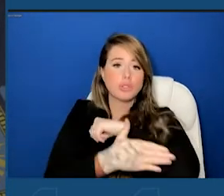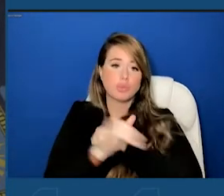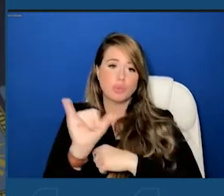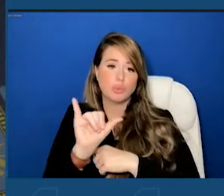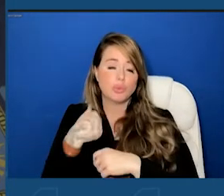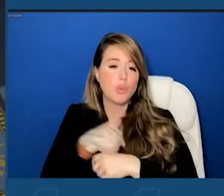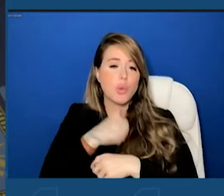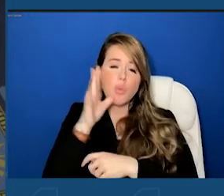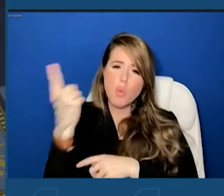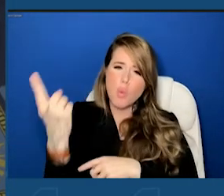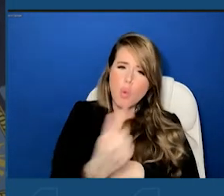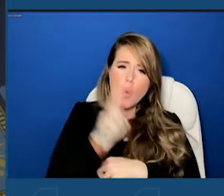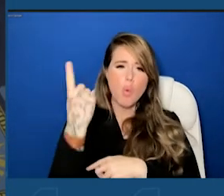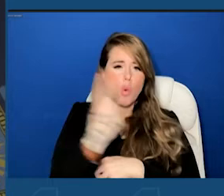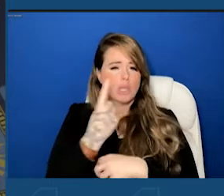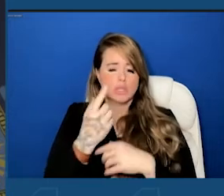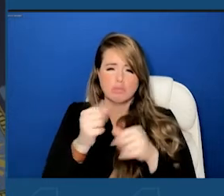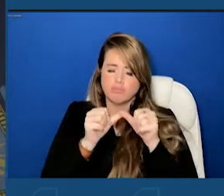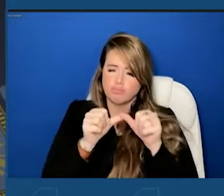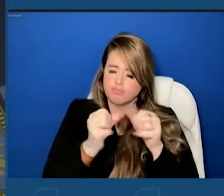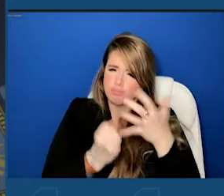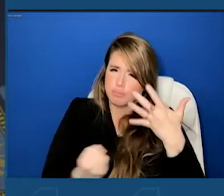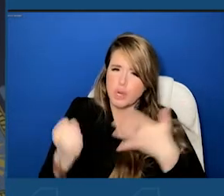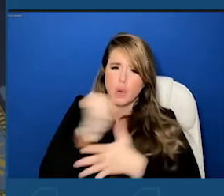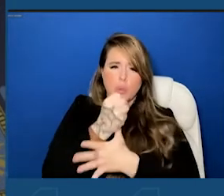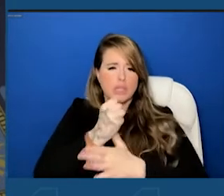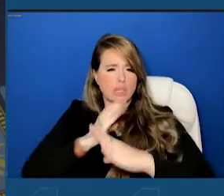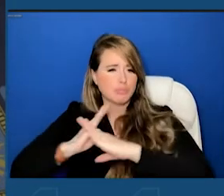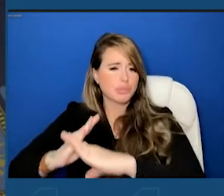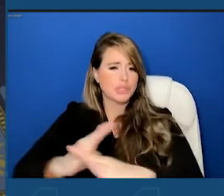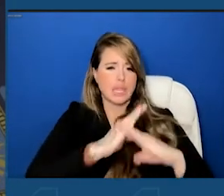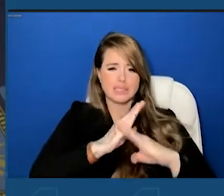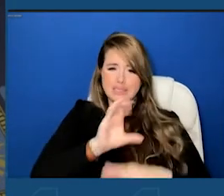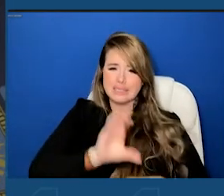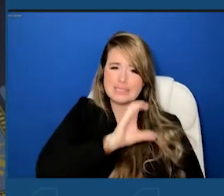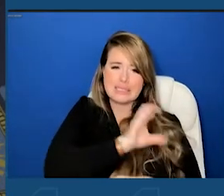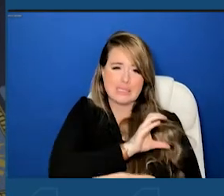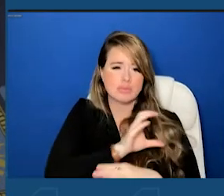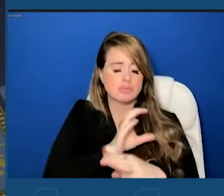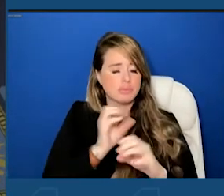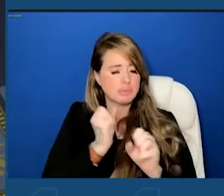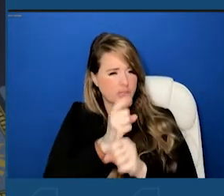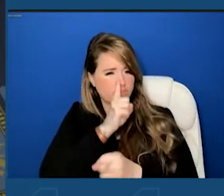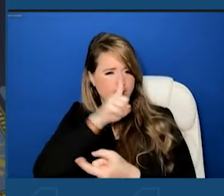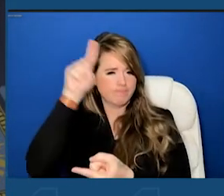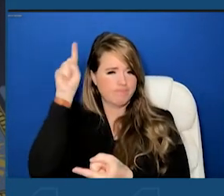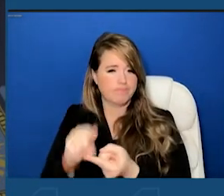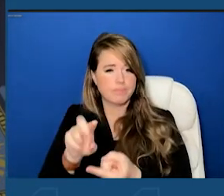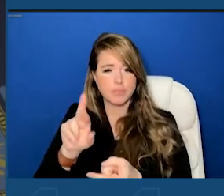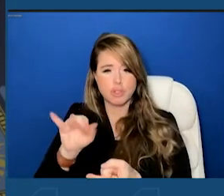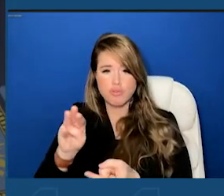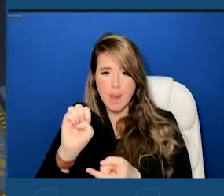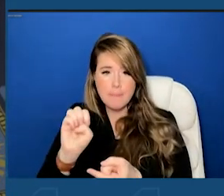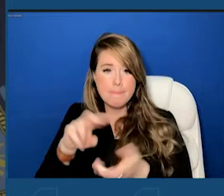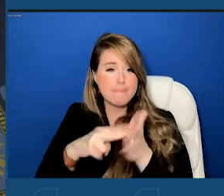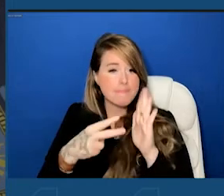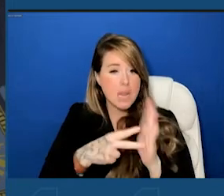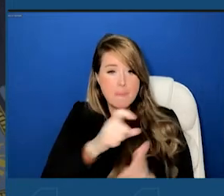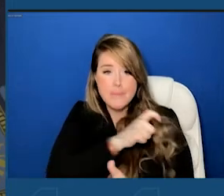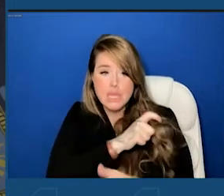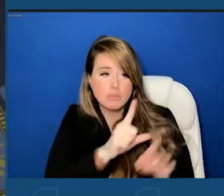of the effort to protect our citizens from crime. And whether that means the hotspot policing, sort of